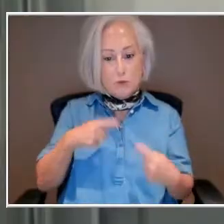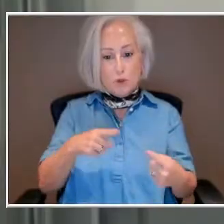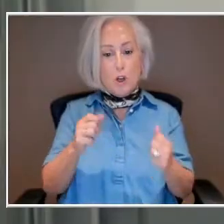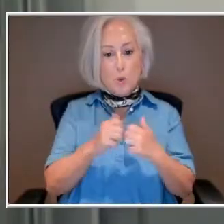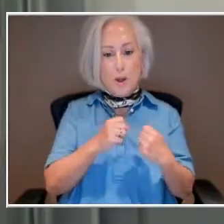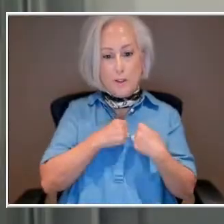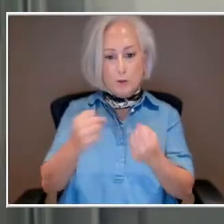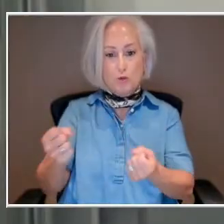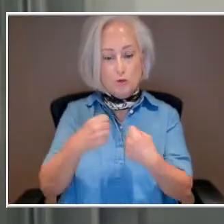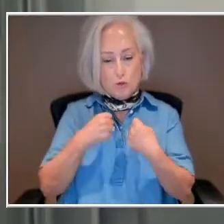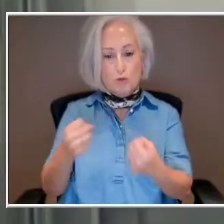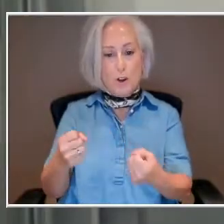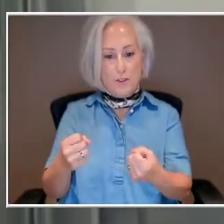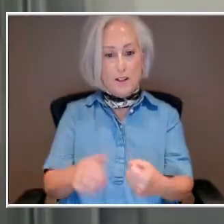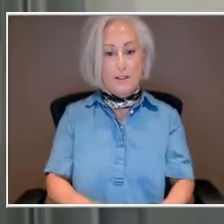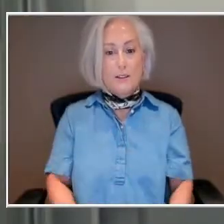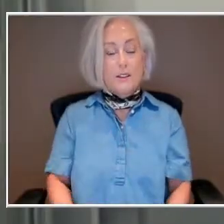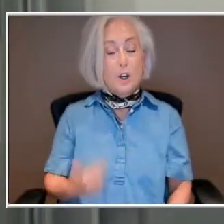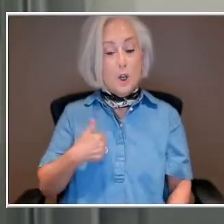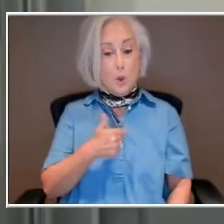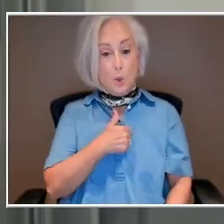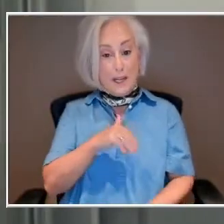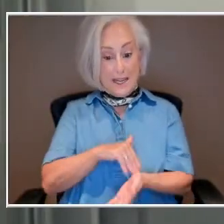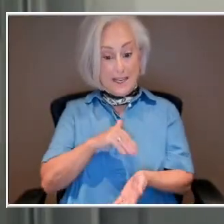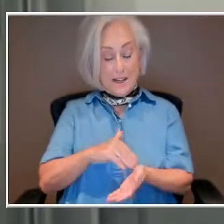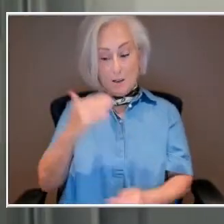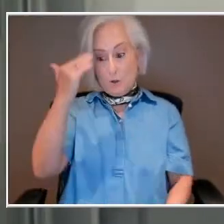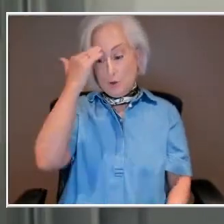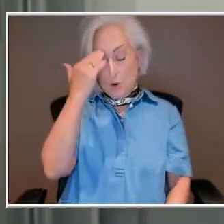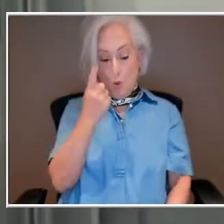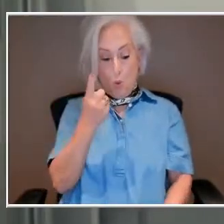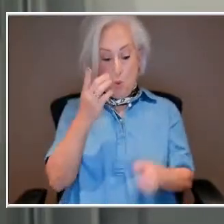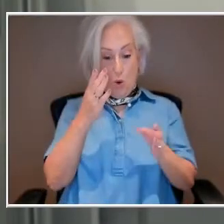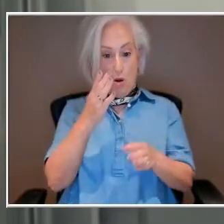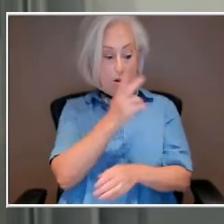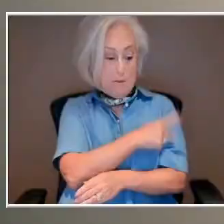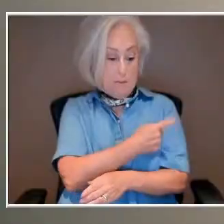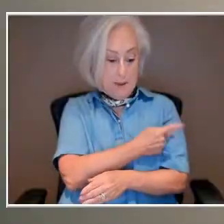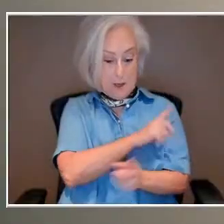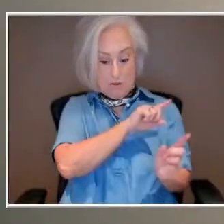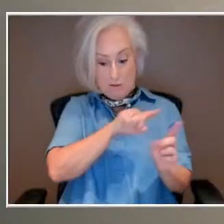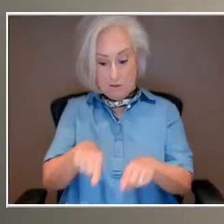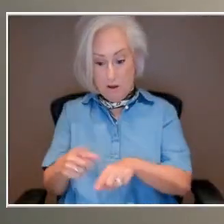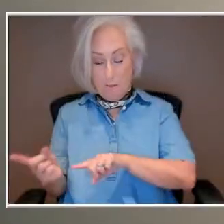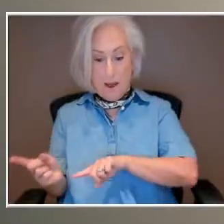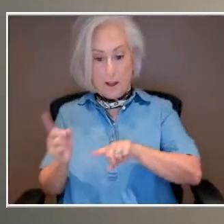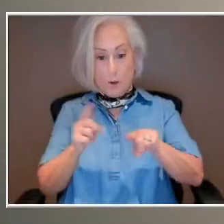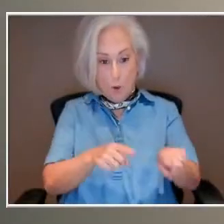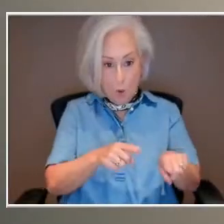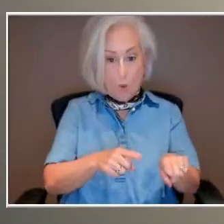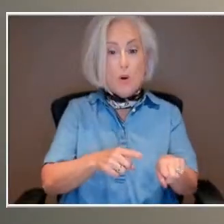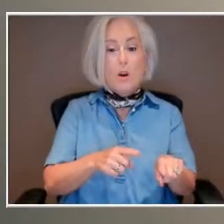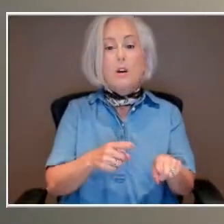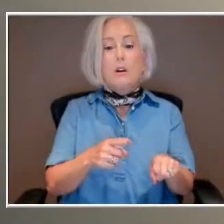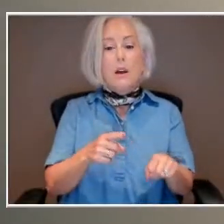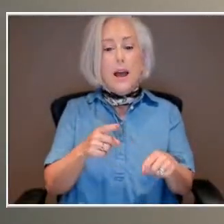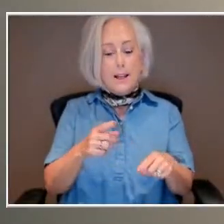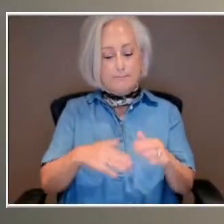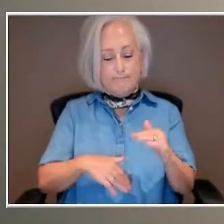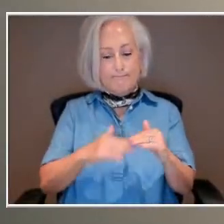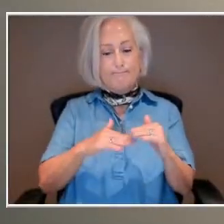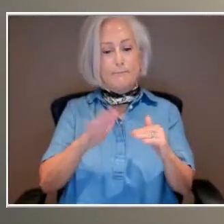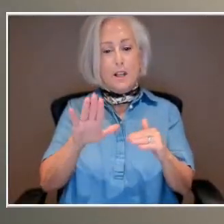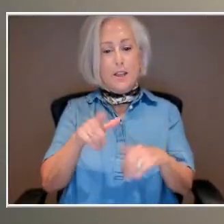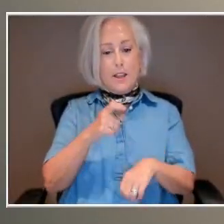provider being mindful on when patients are coming and going and maximizing their time here. Dr. Jamie Wagner is Division Chief